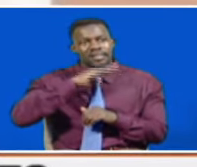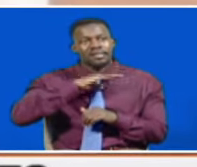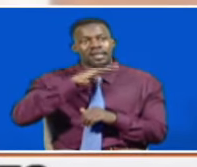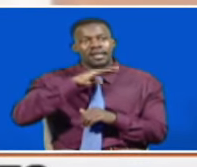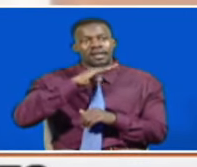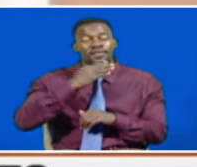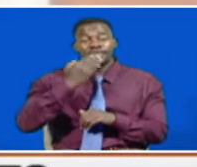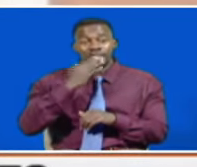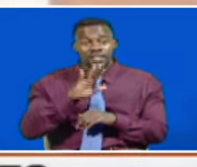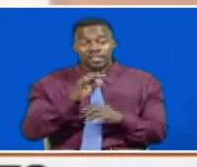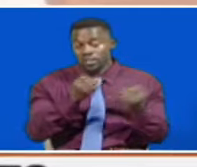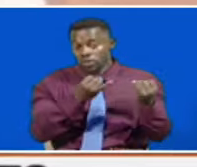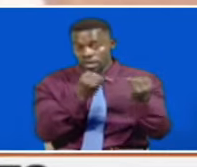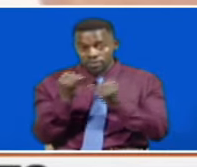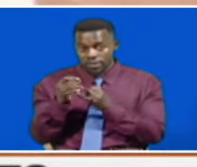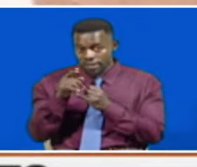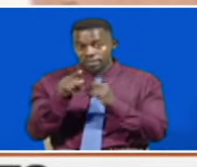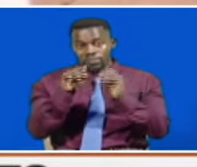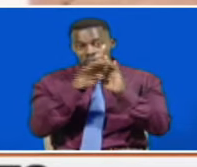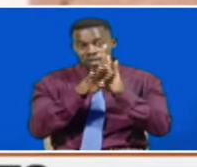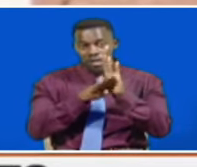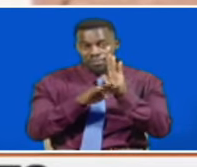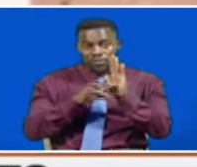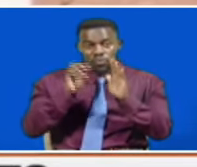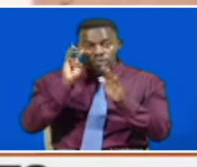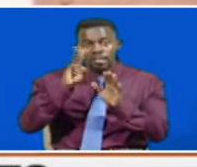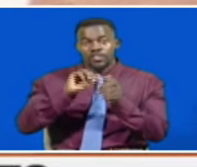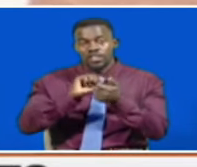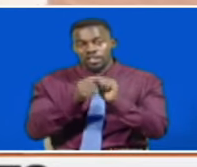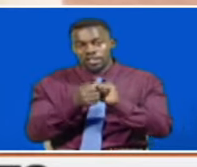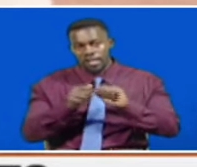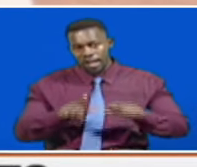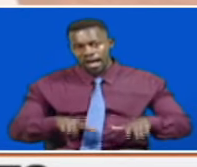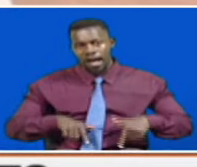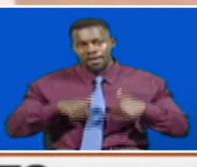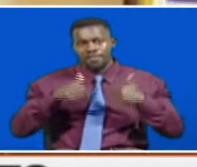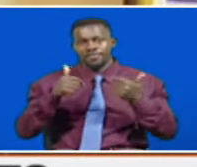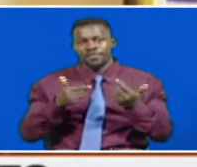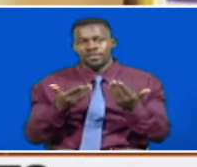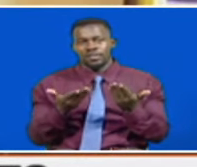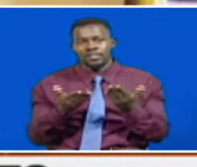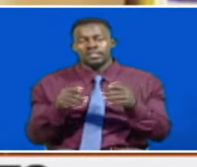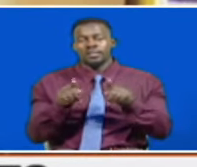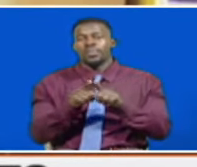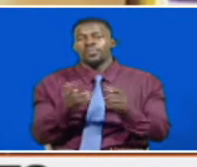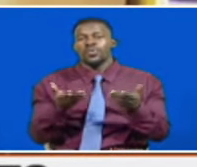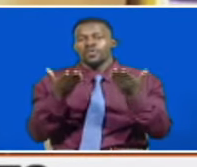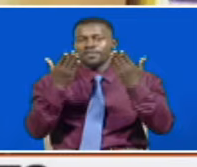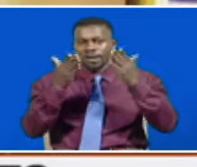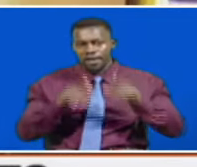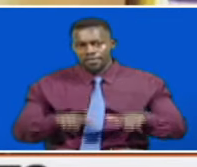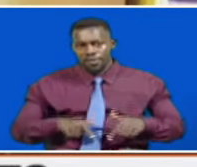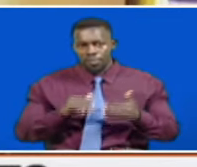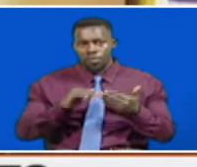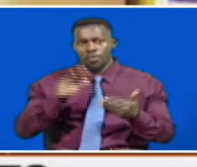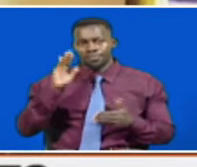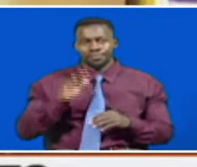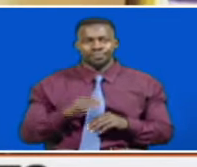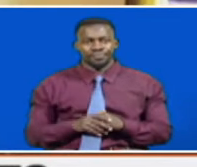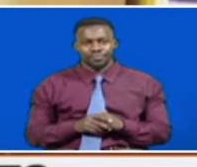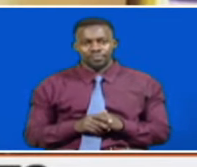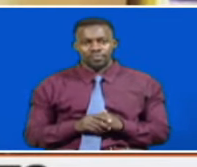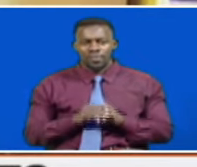of the program would permanently change lives of pastoralists for better. It means a lot because the locals, first of